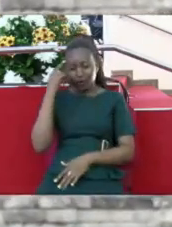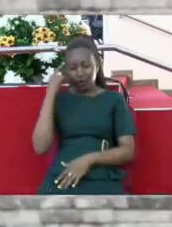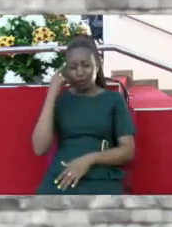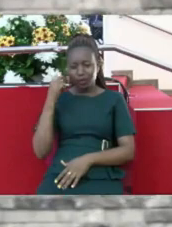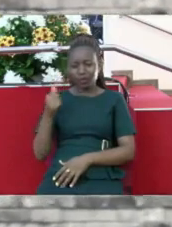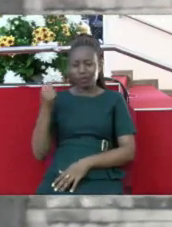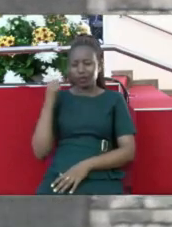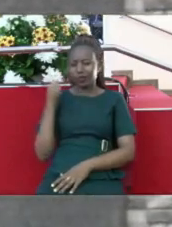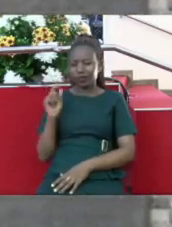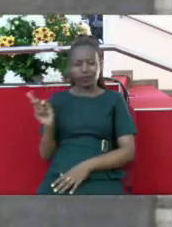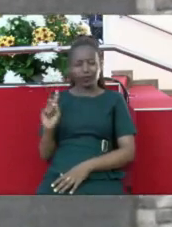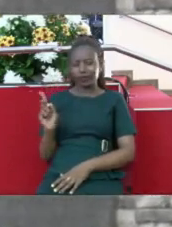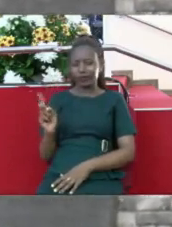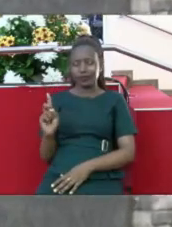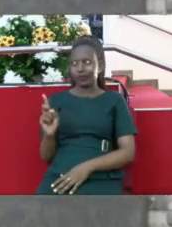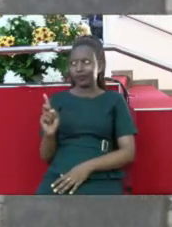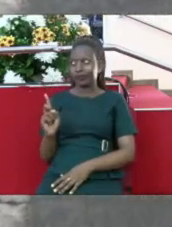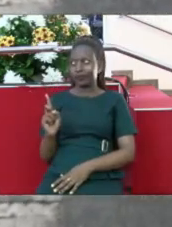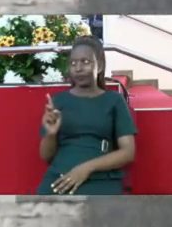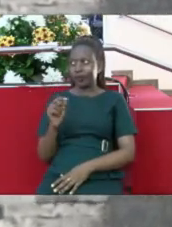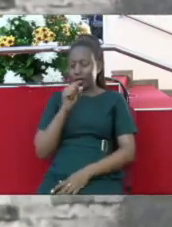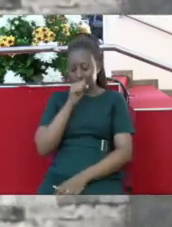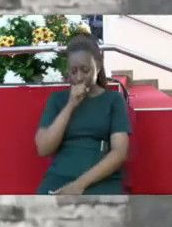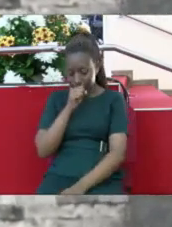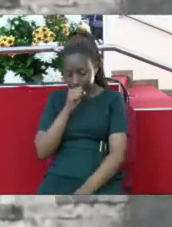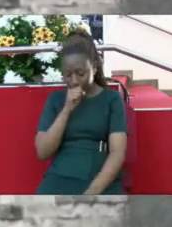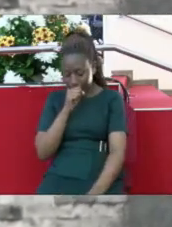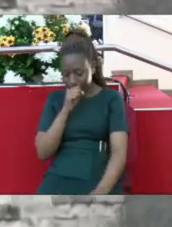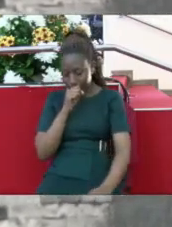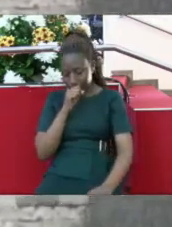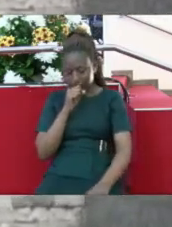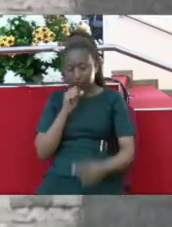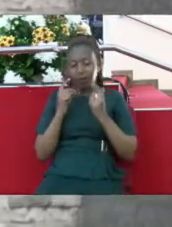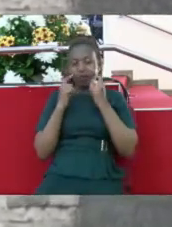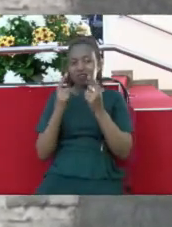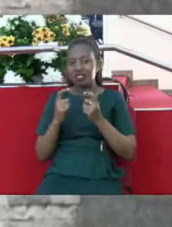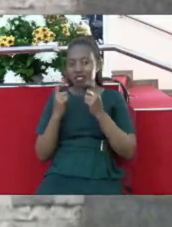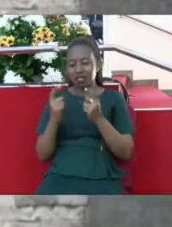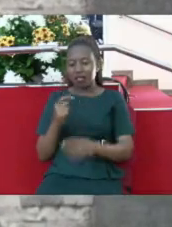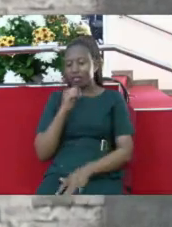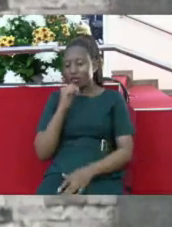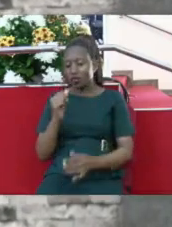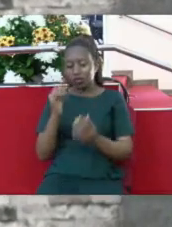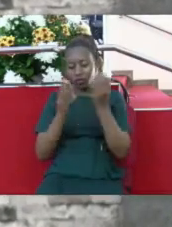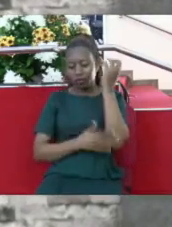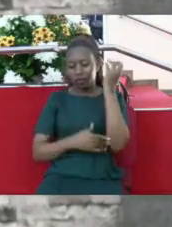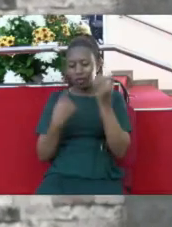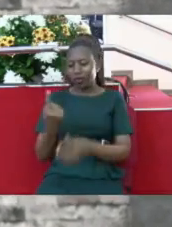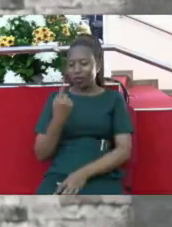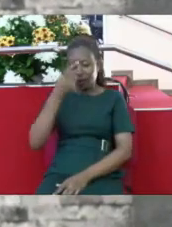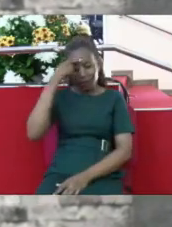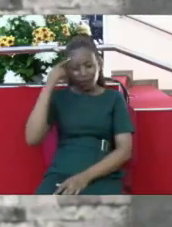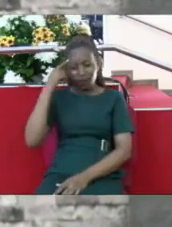say that again? Wacha nikaseme tena. Sin dhambi is not bad si mbaya because it has been forbidden. Kwa